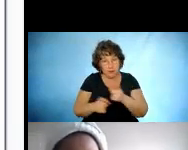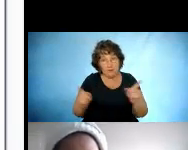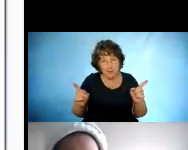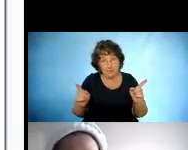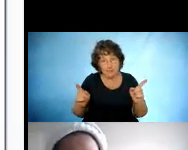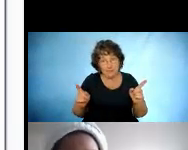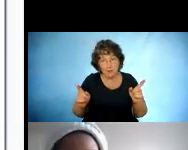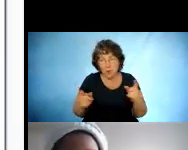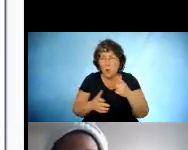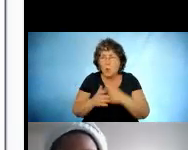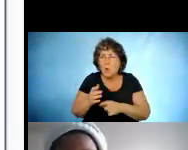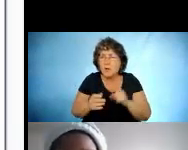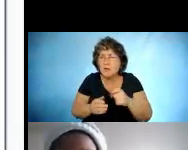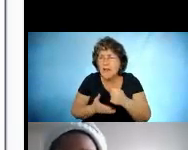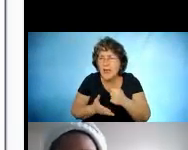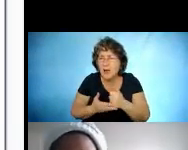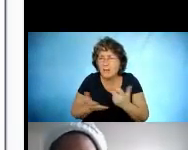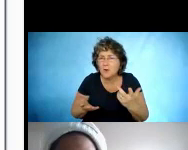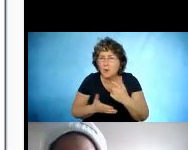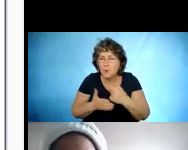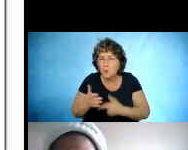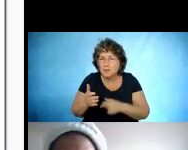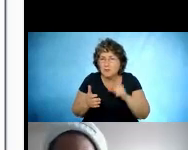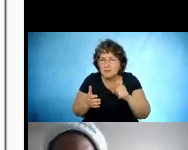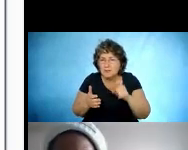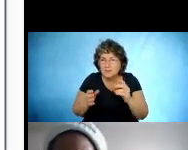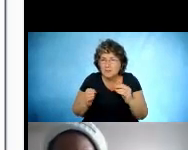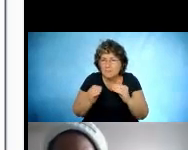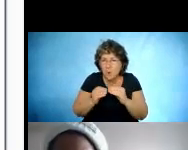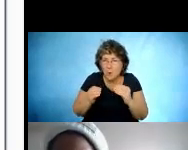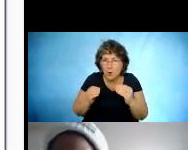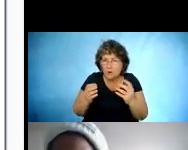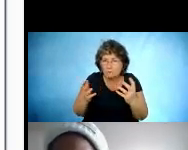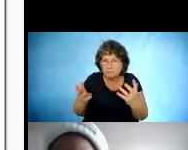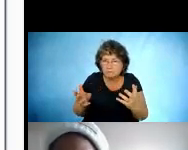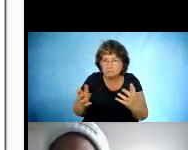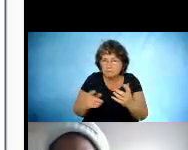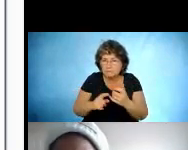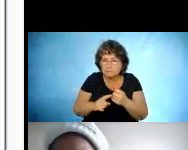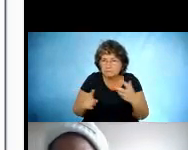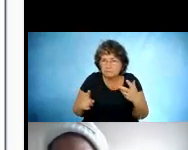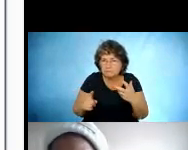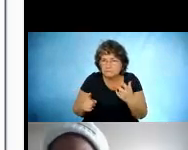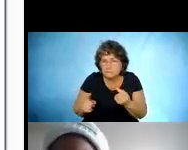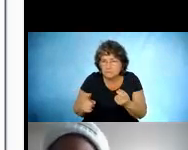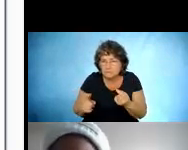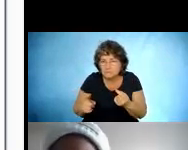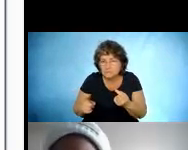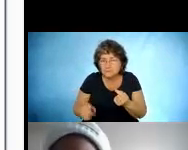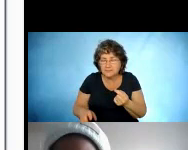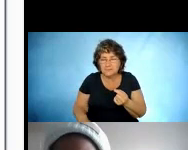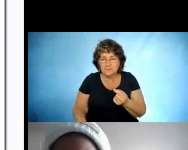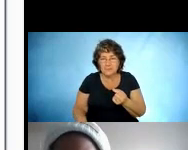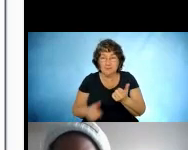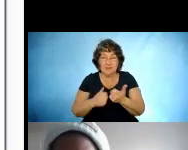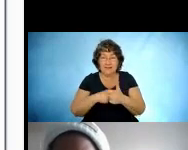you need help with or what you need more being but every